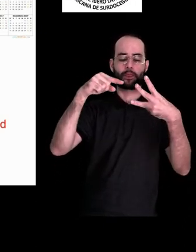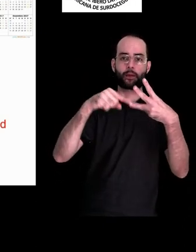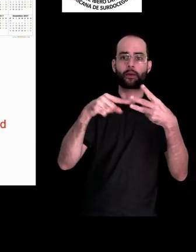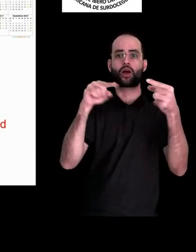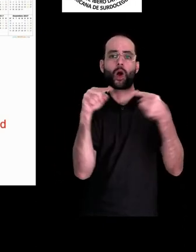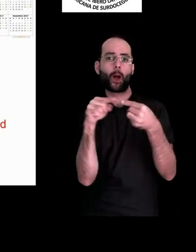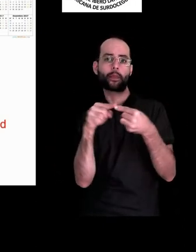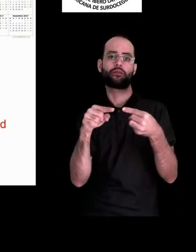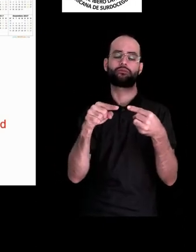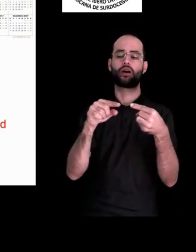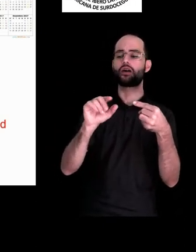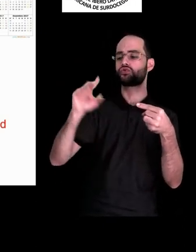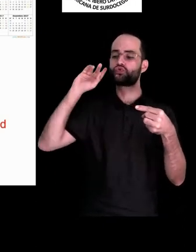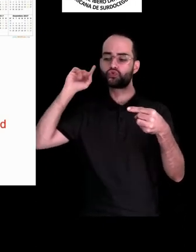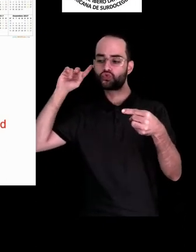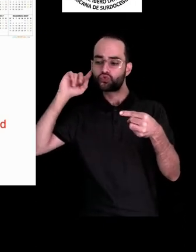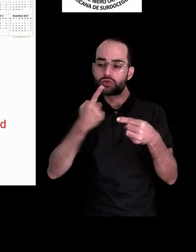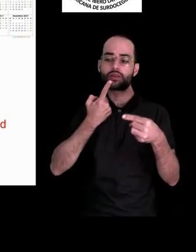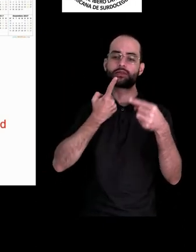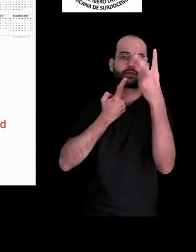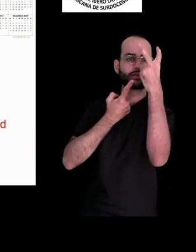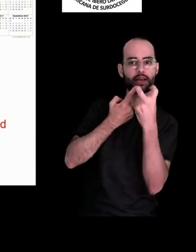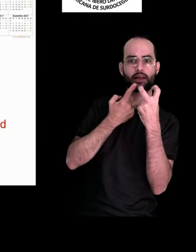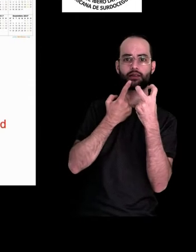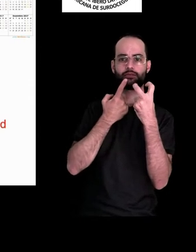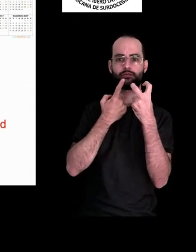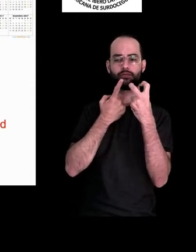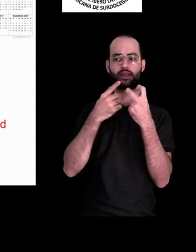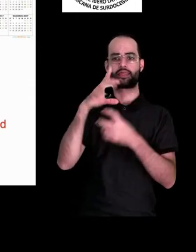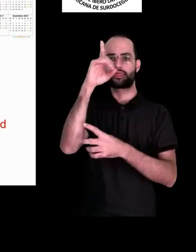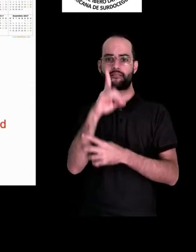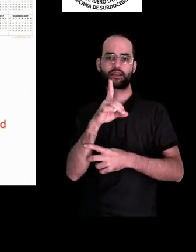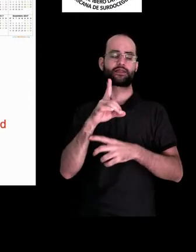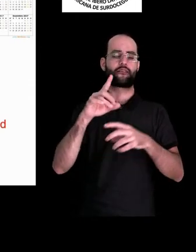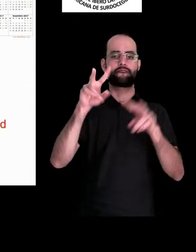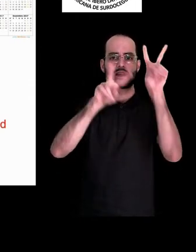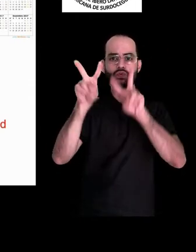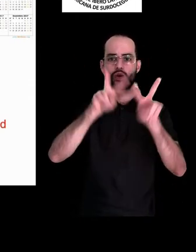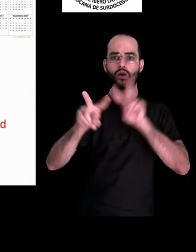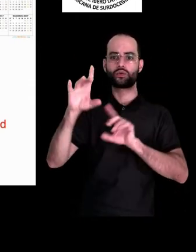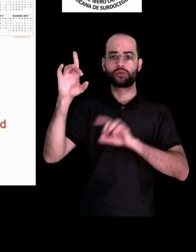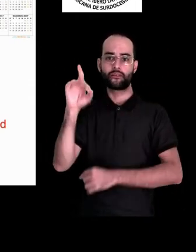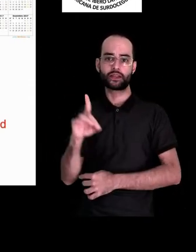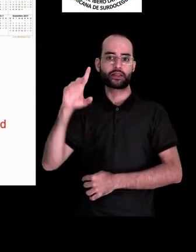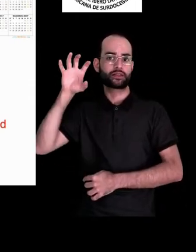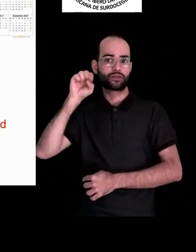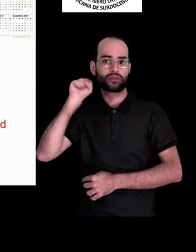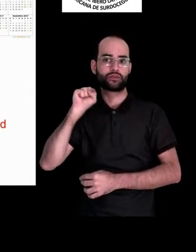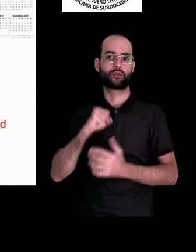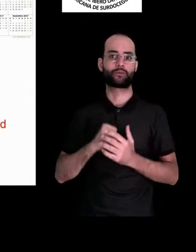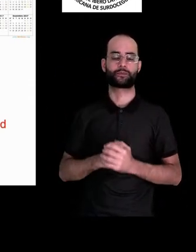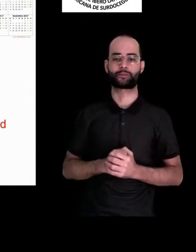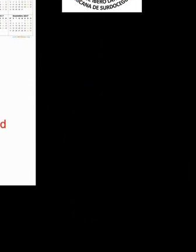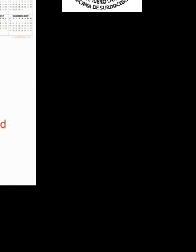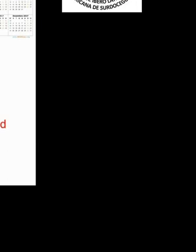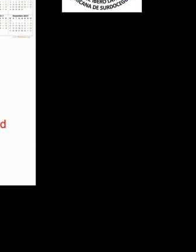terms such as deafblindness, double sensory impairment, and combinations of